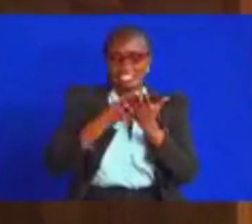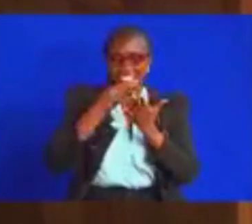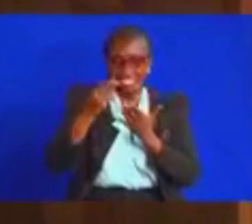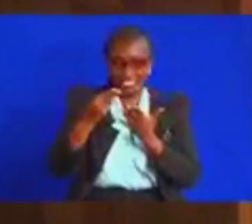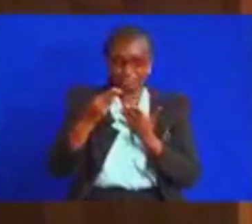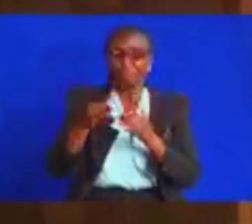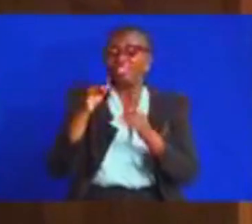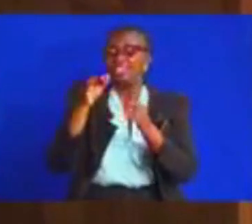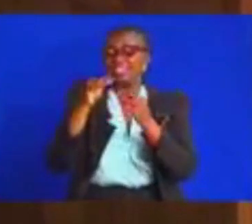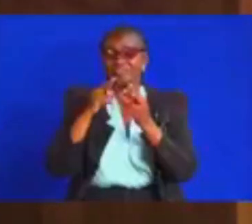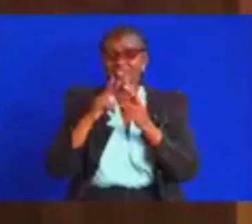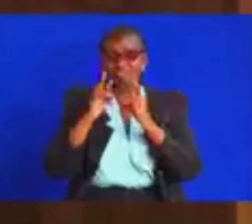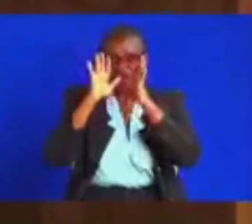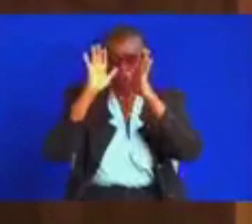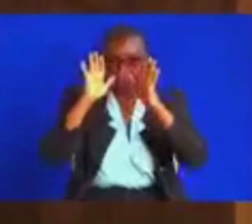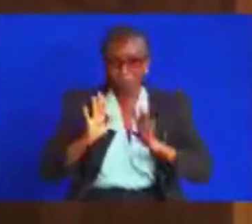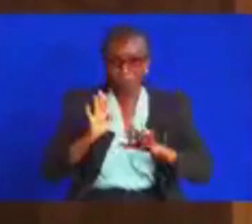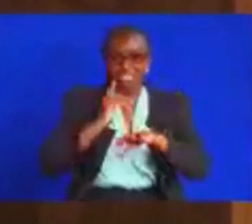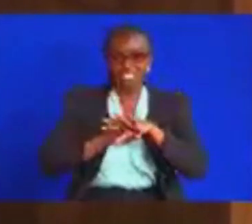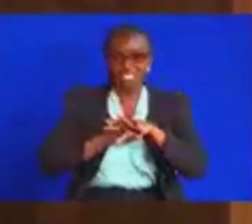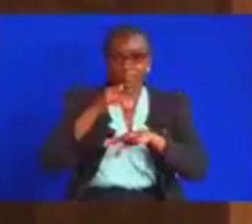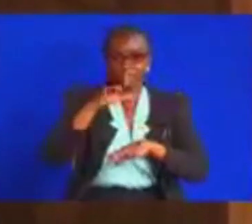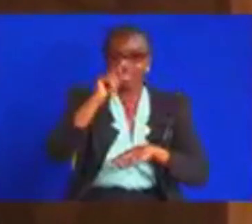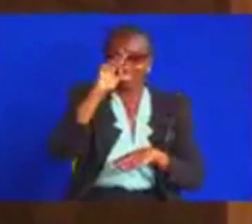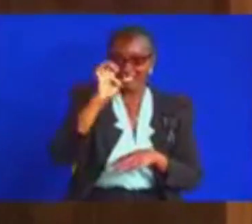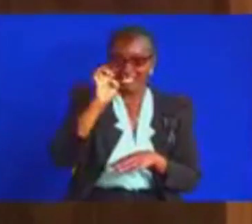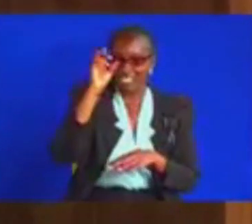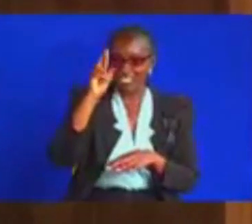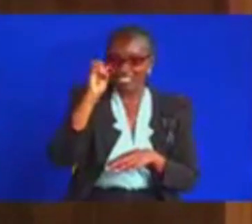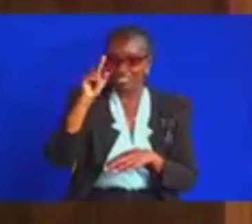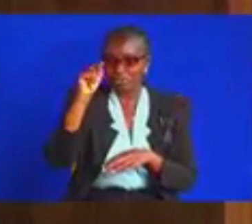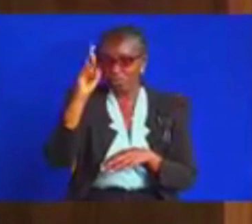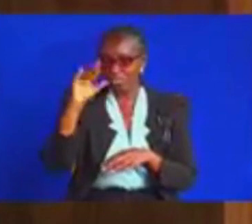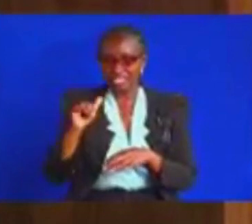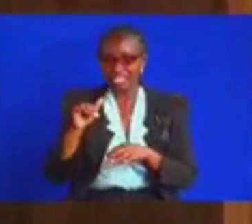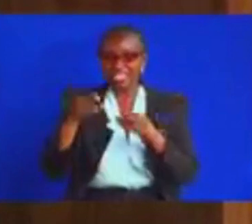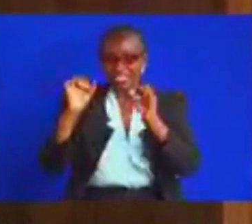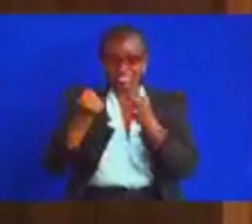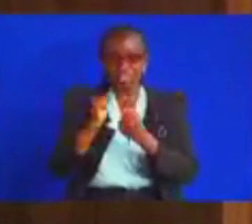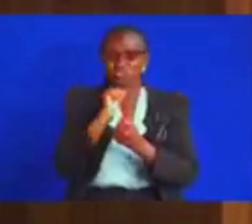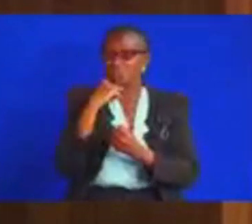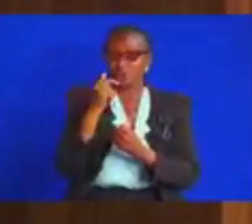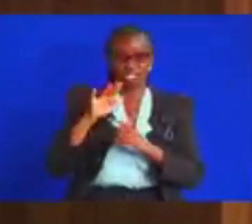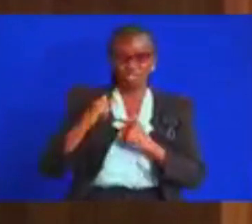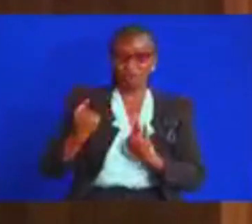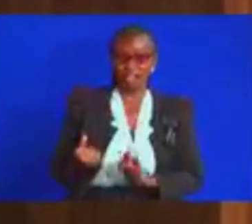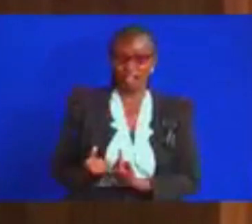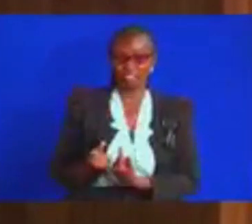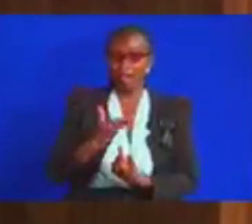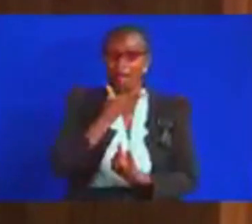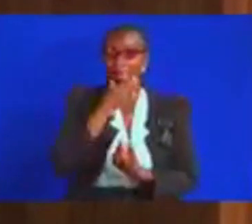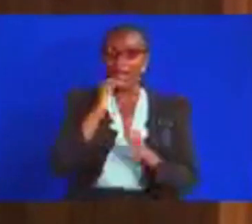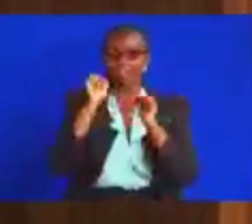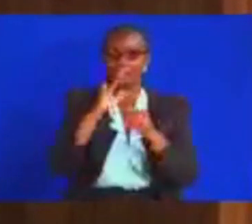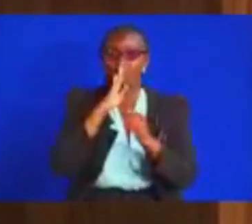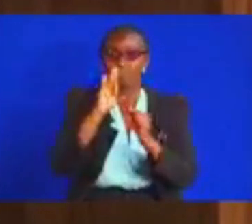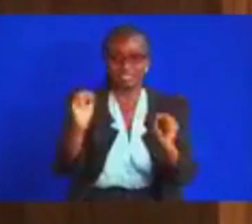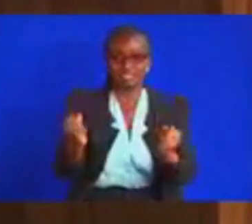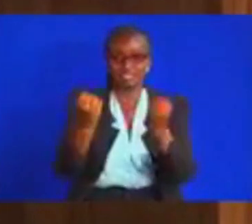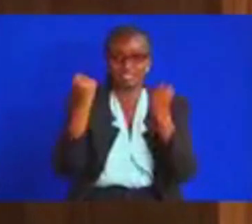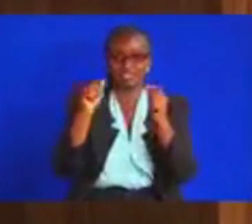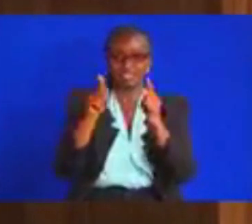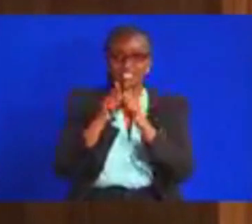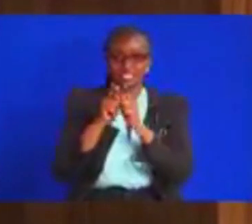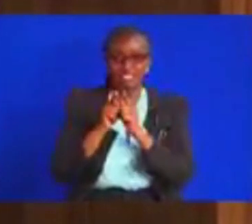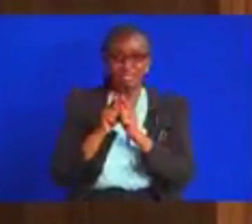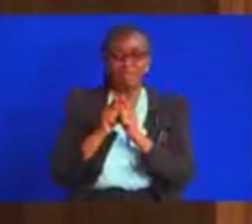It matters that your territory is also saved, not just your heart. A man can be saved and yet